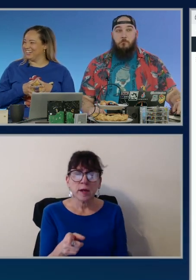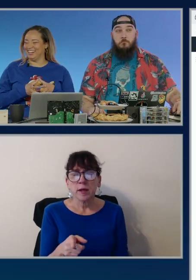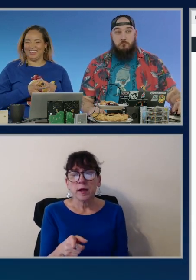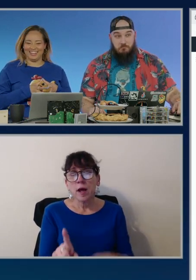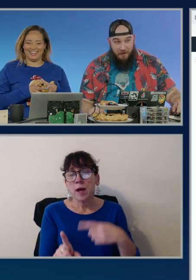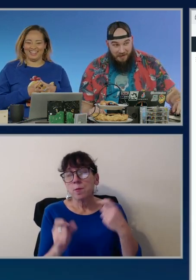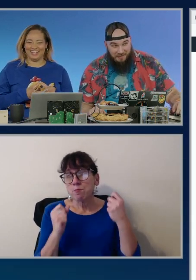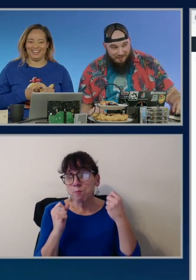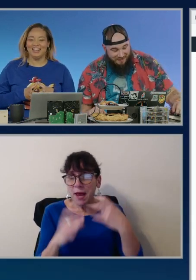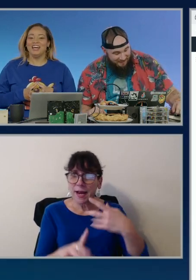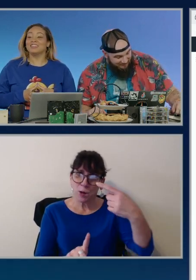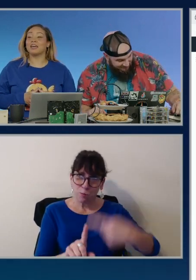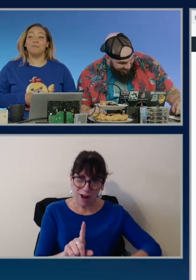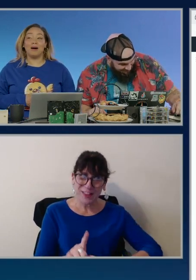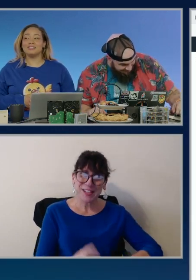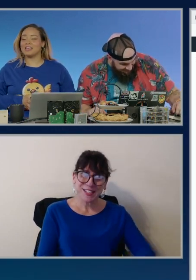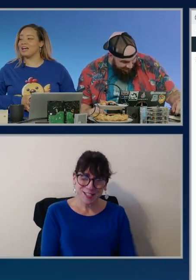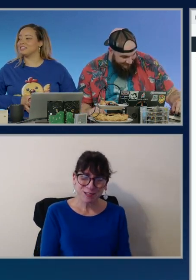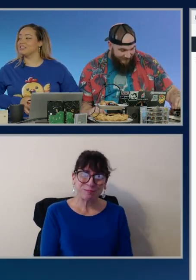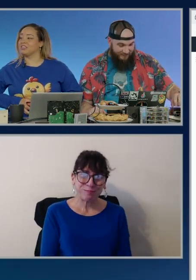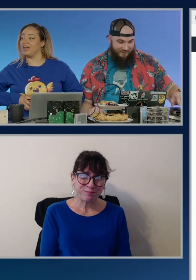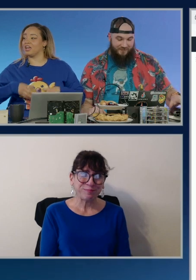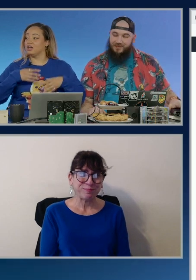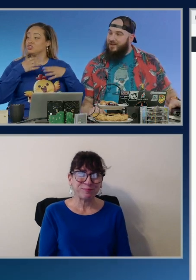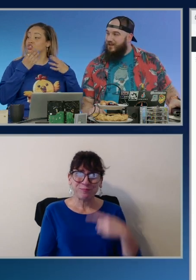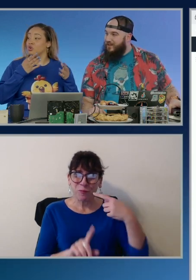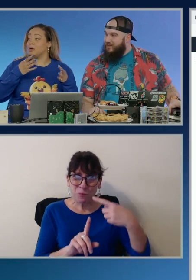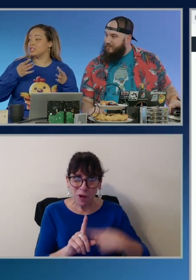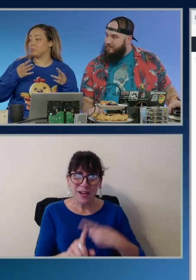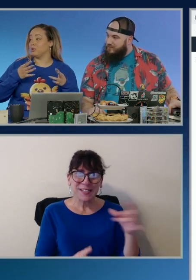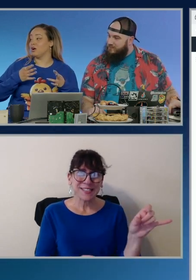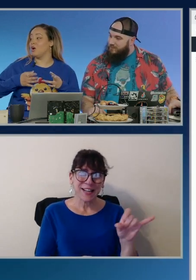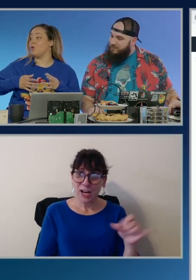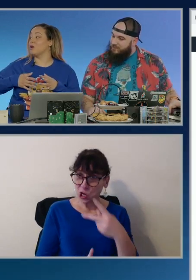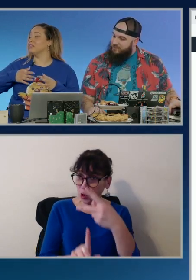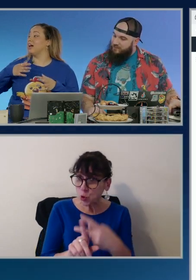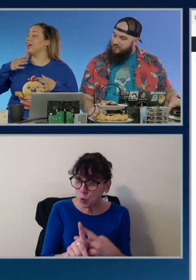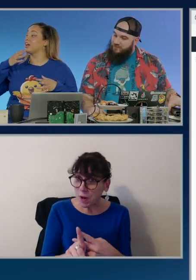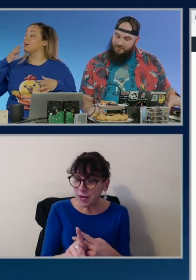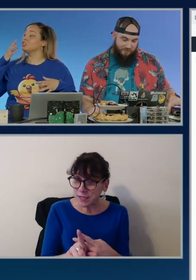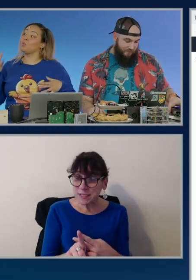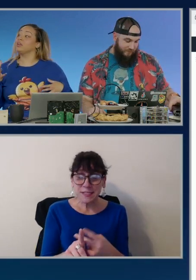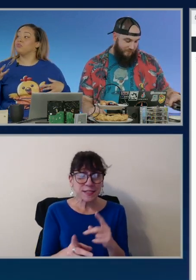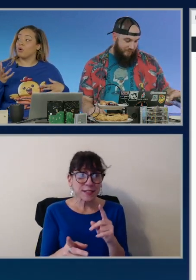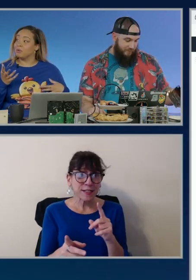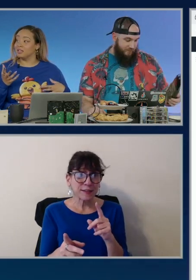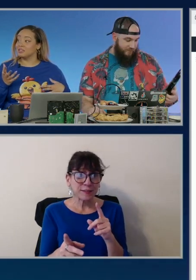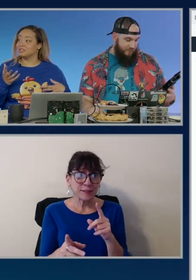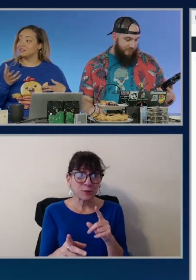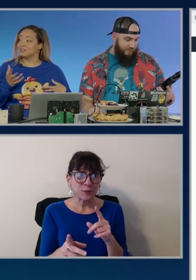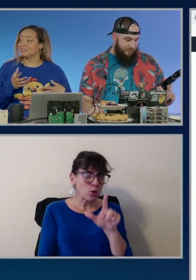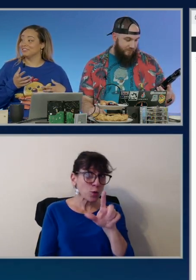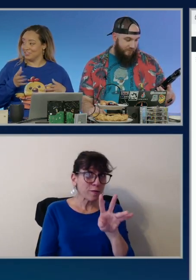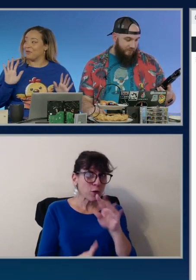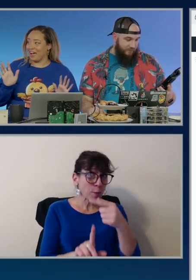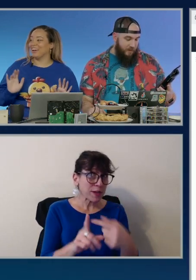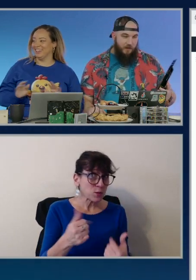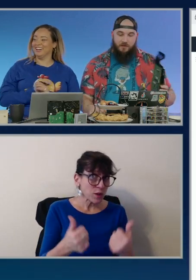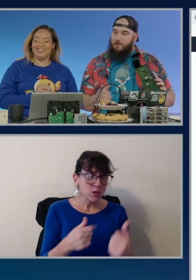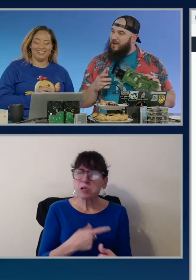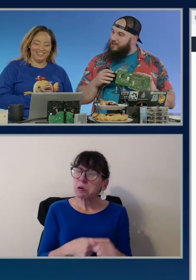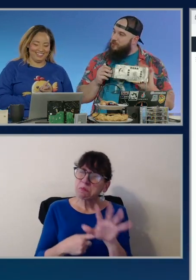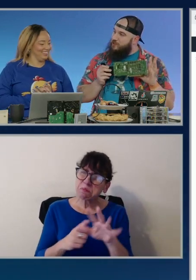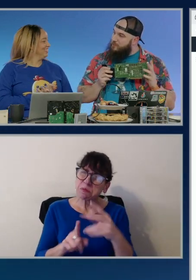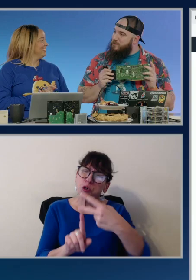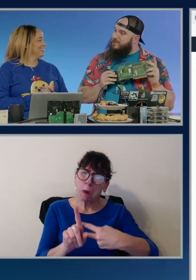Yeah. Months. Like months as in like 2 months plural, or like 24 months? 2 months. Okay. 2